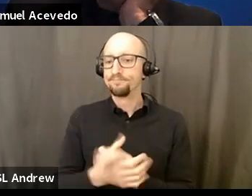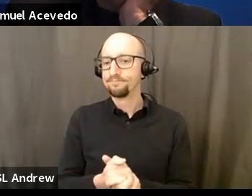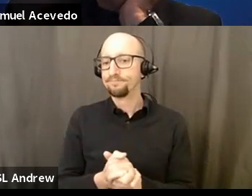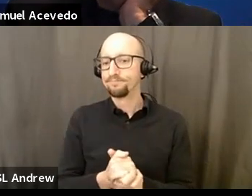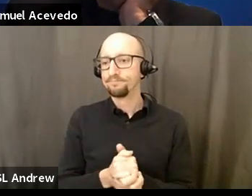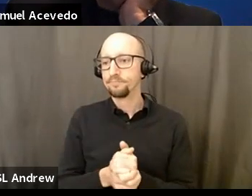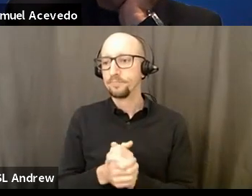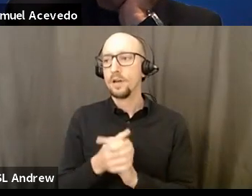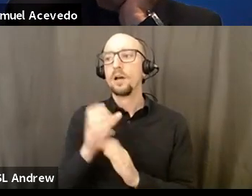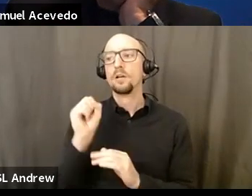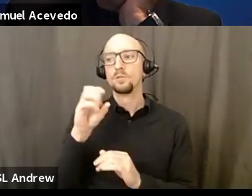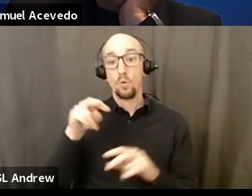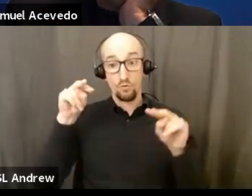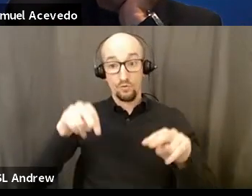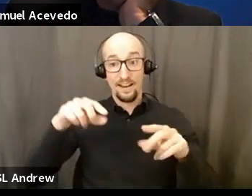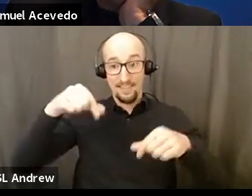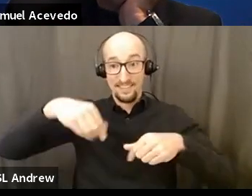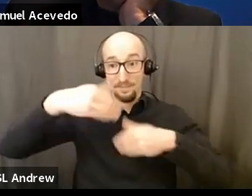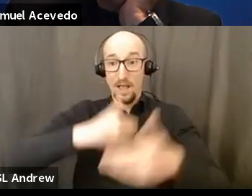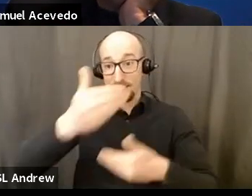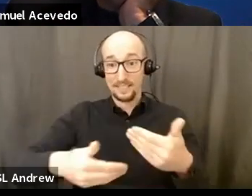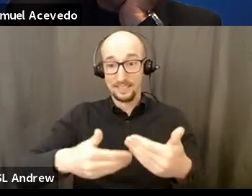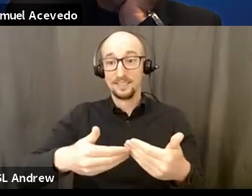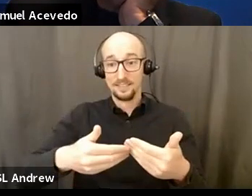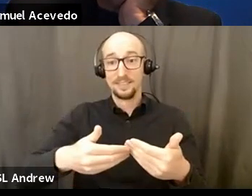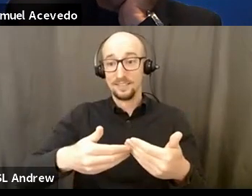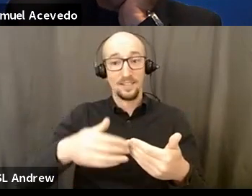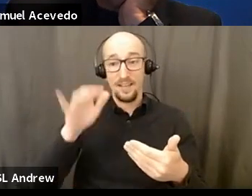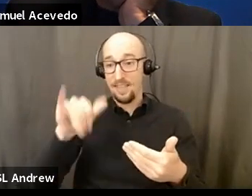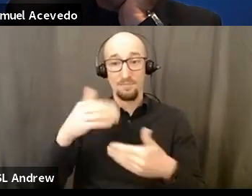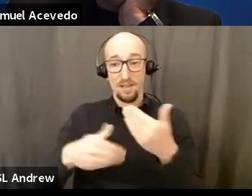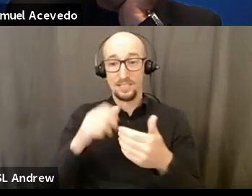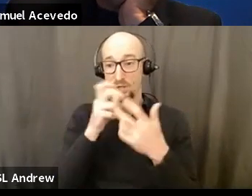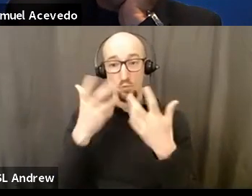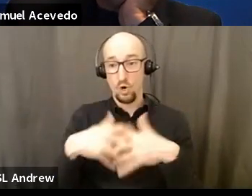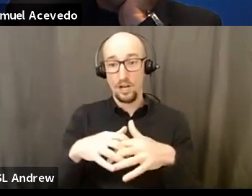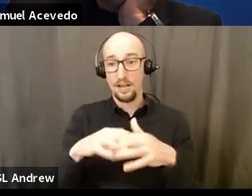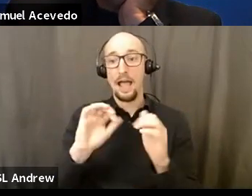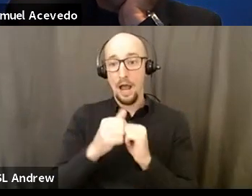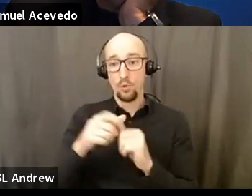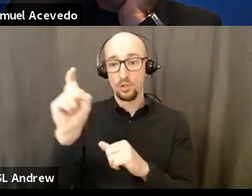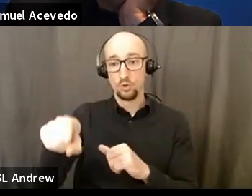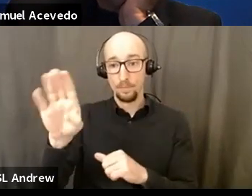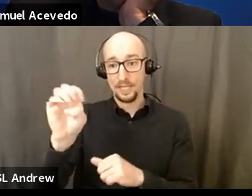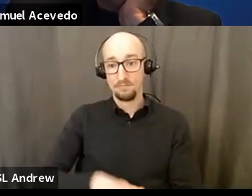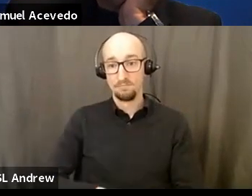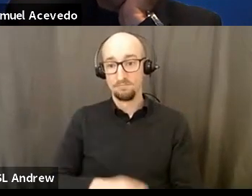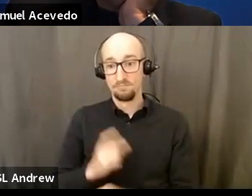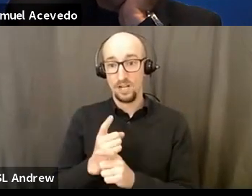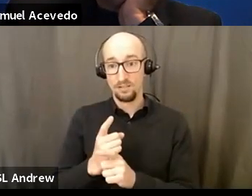so operationally, the process did not work the way it was supposed to work.